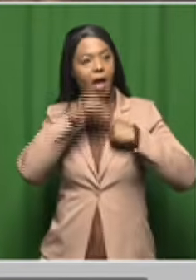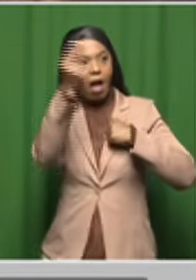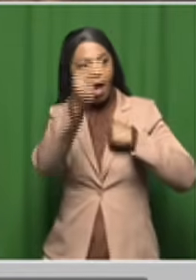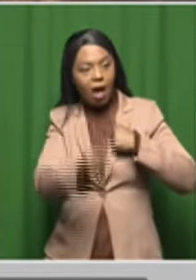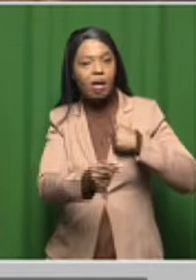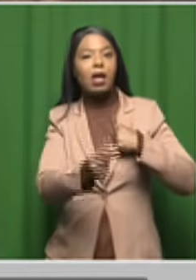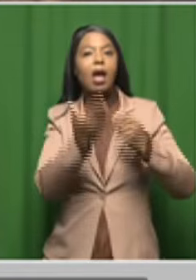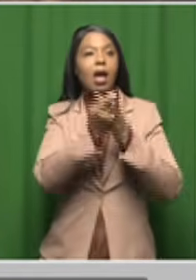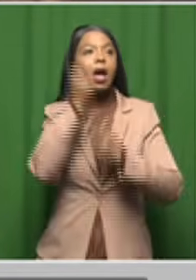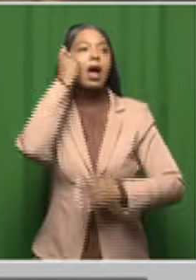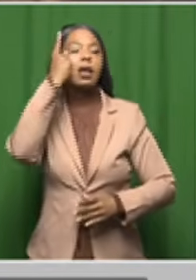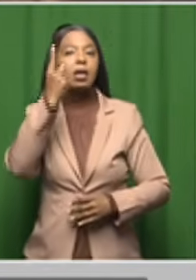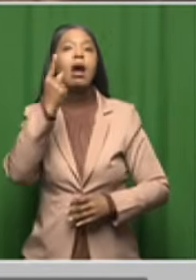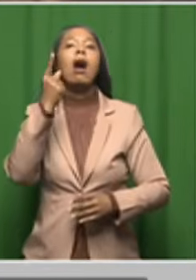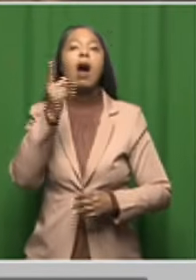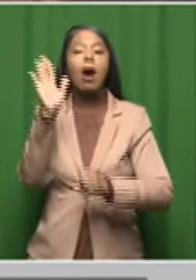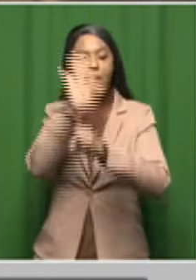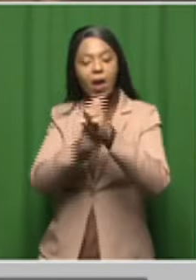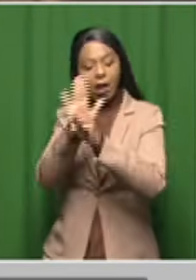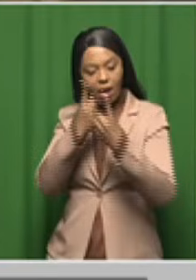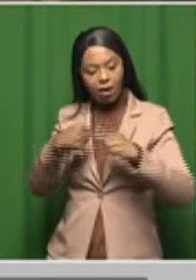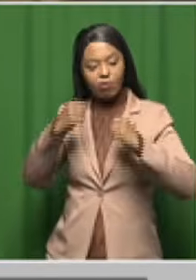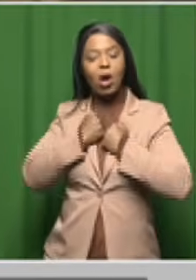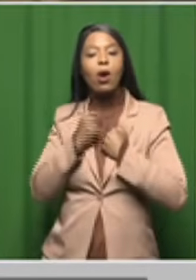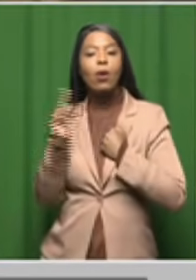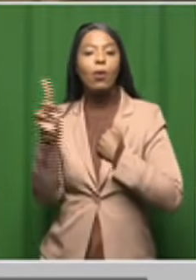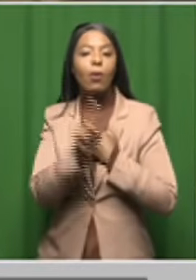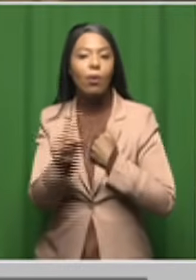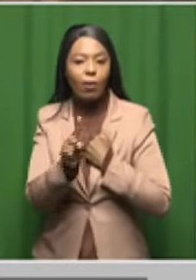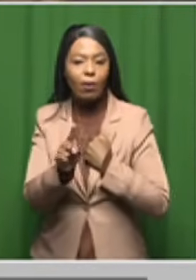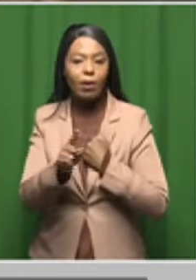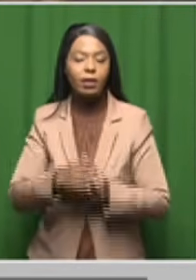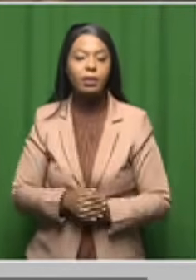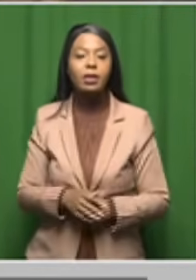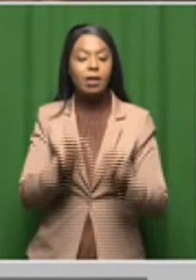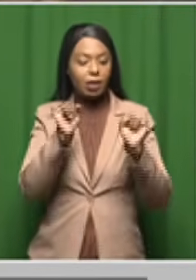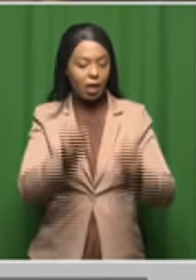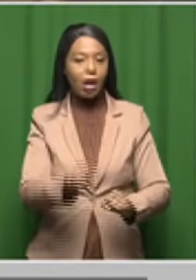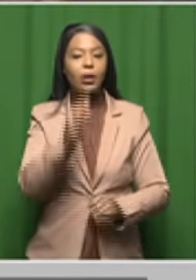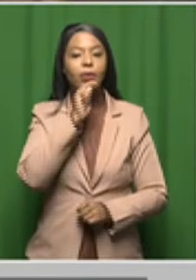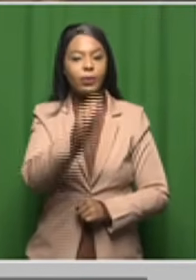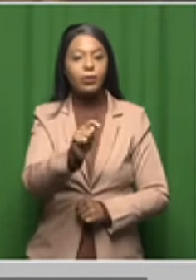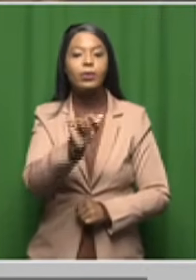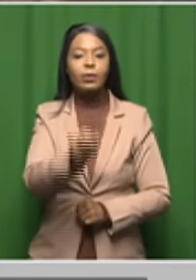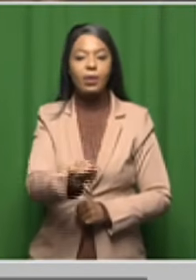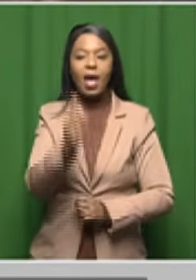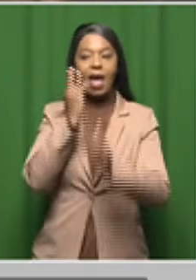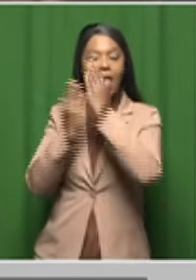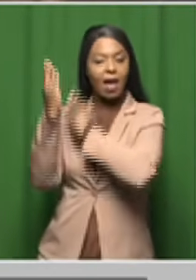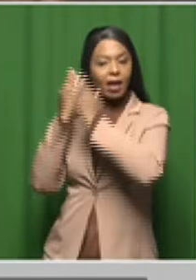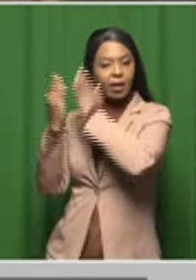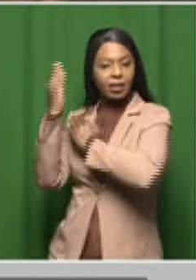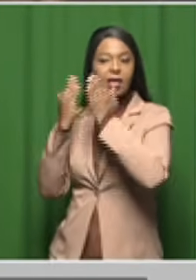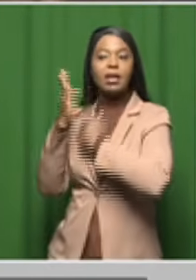definitely incorporates your activism heritage, Prof's, scholarly